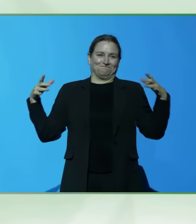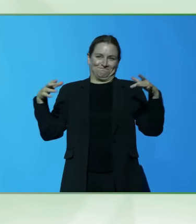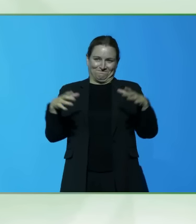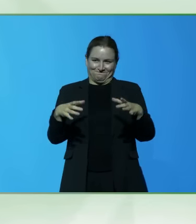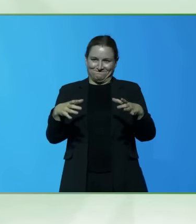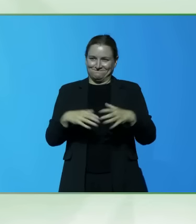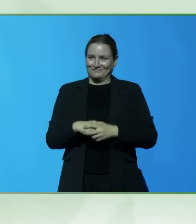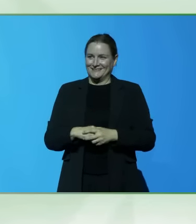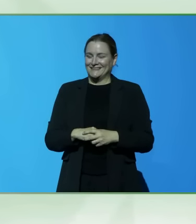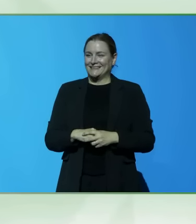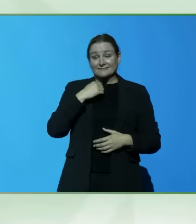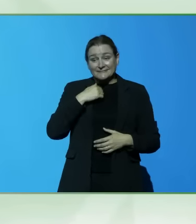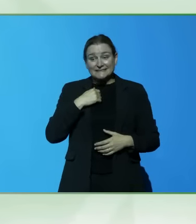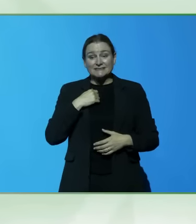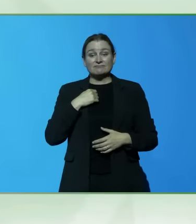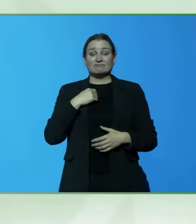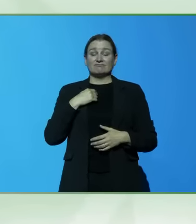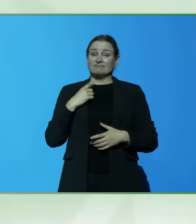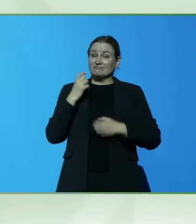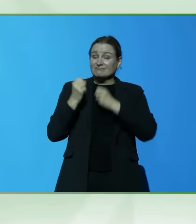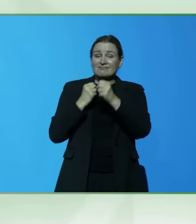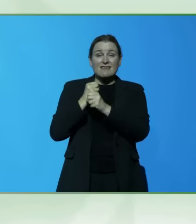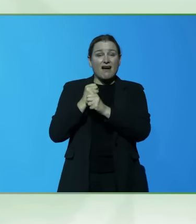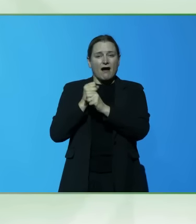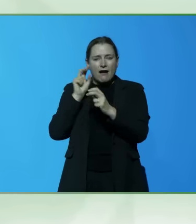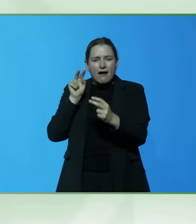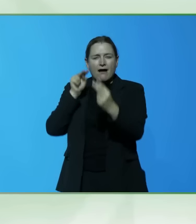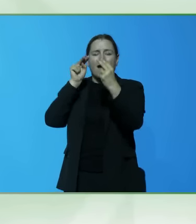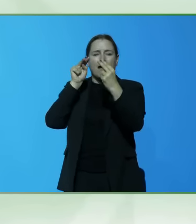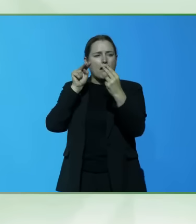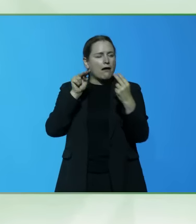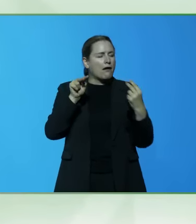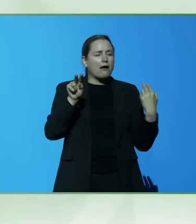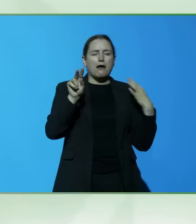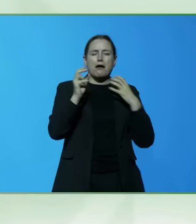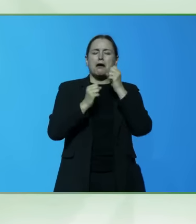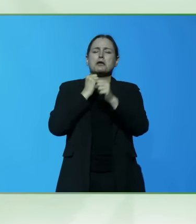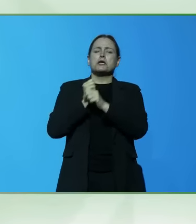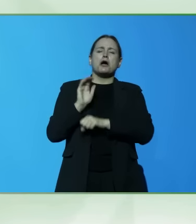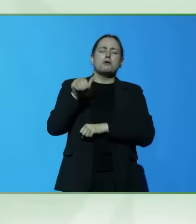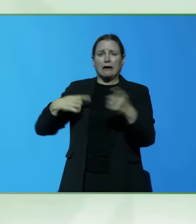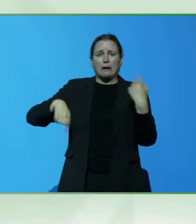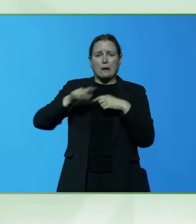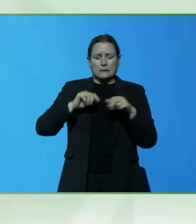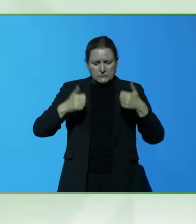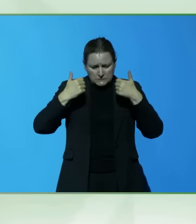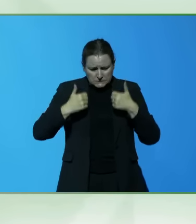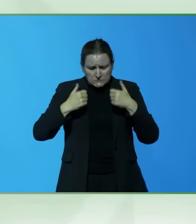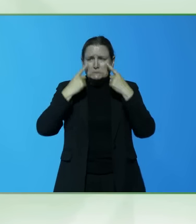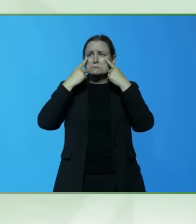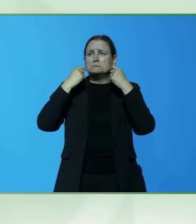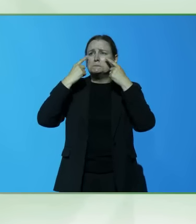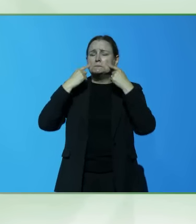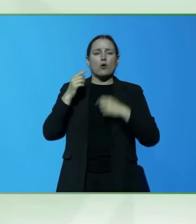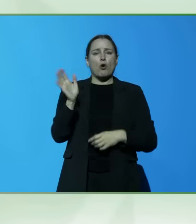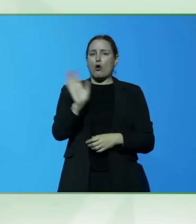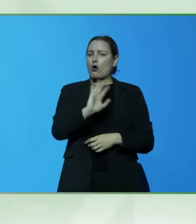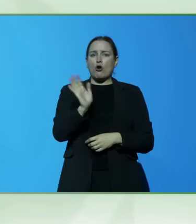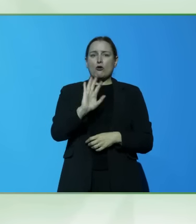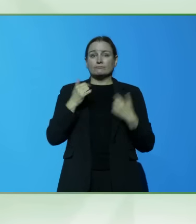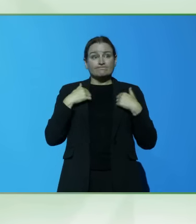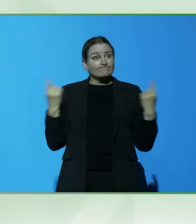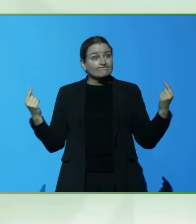always with me, and not to cry about situations in the surrounding world with zero